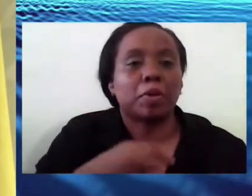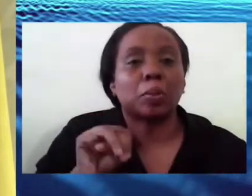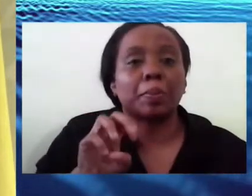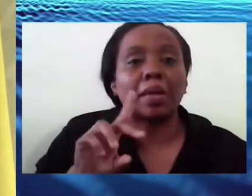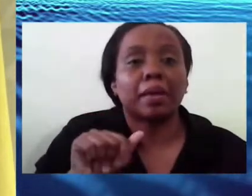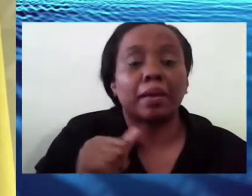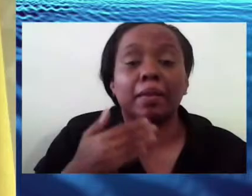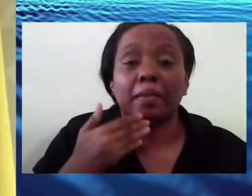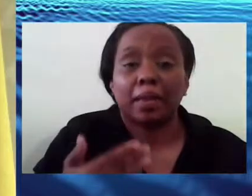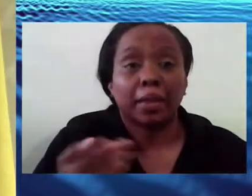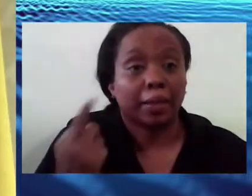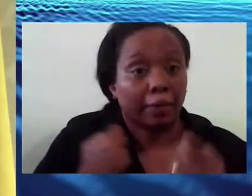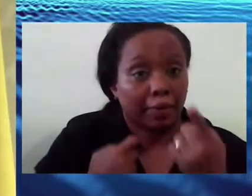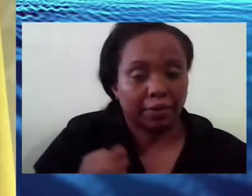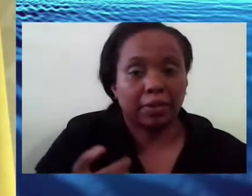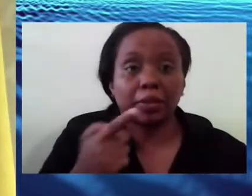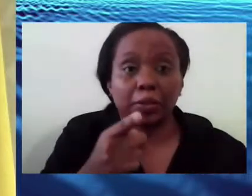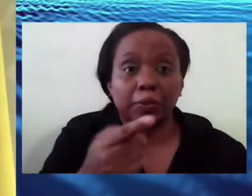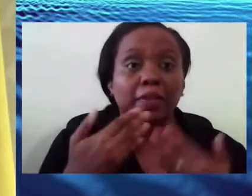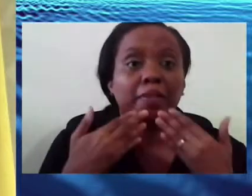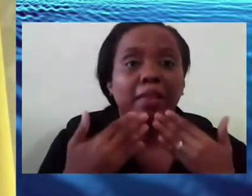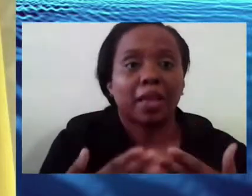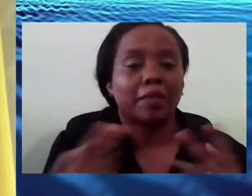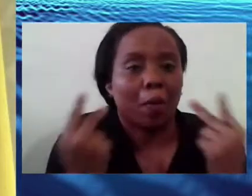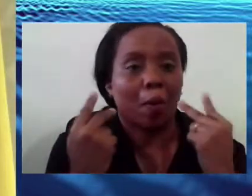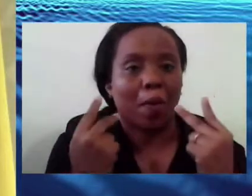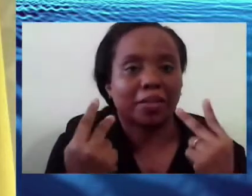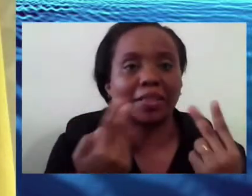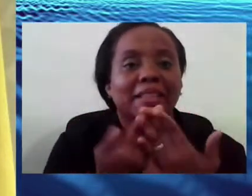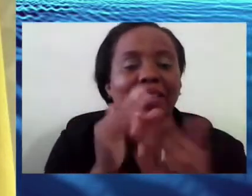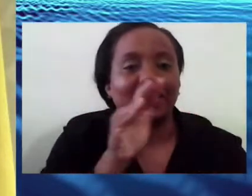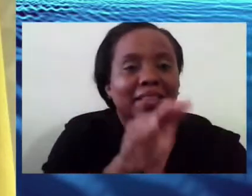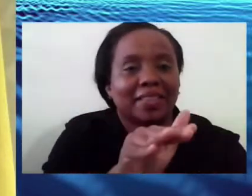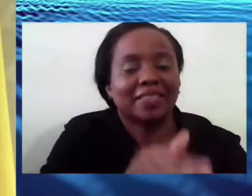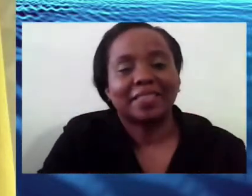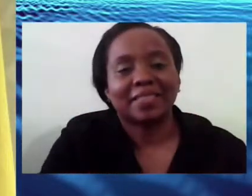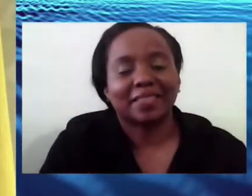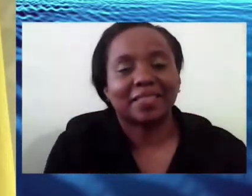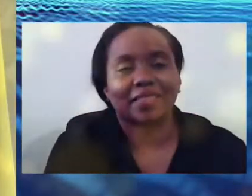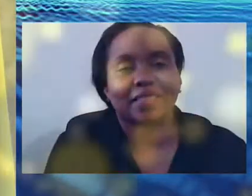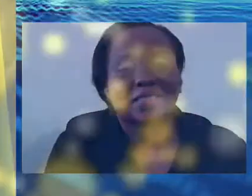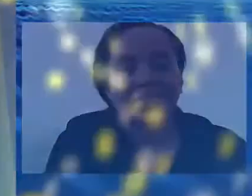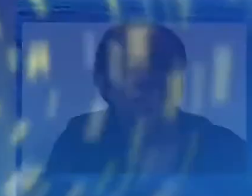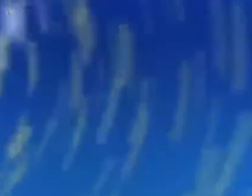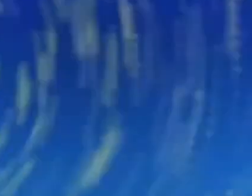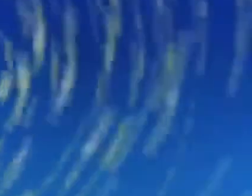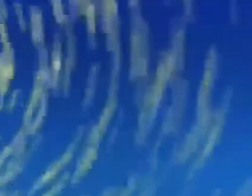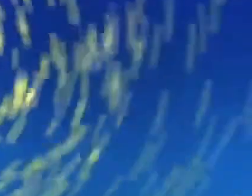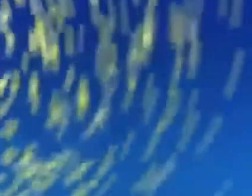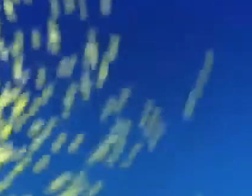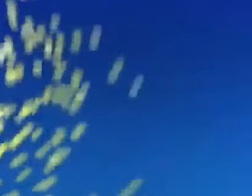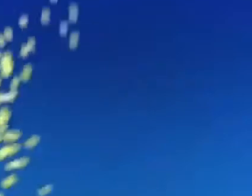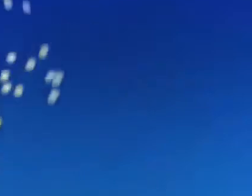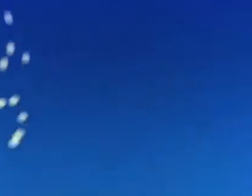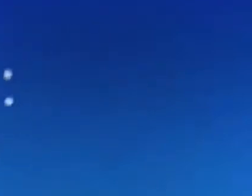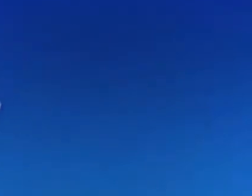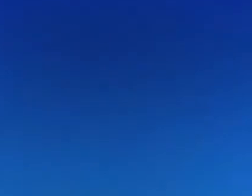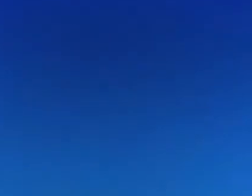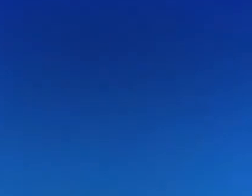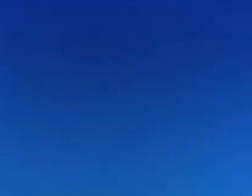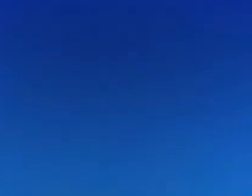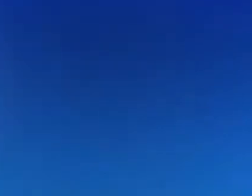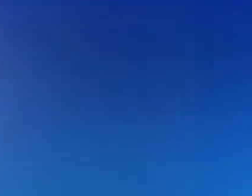and the public, wherever you are, thank you for joining us. Good evening.